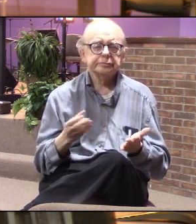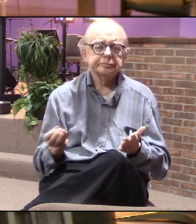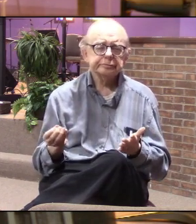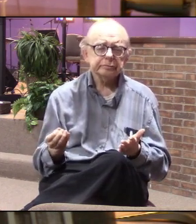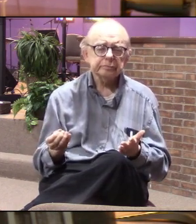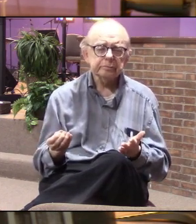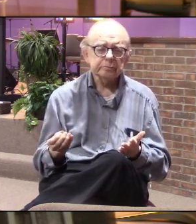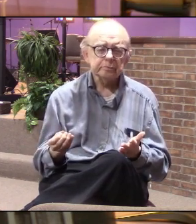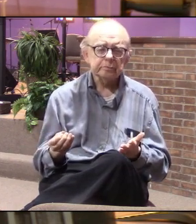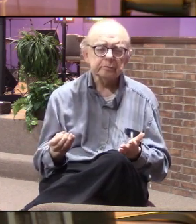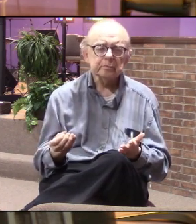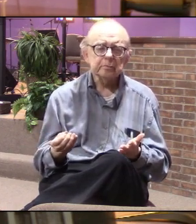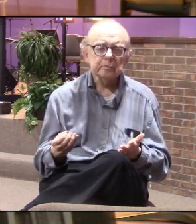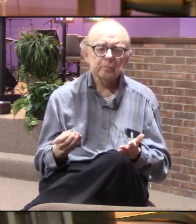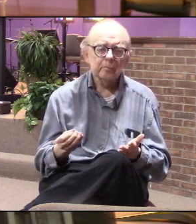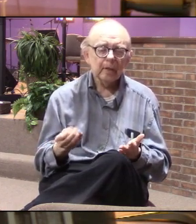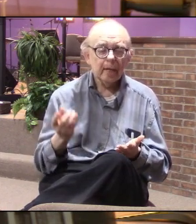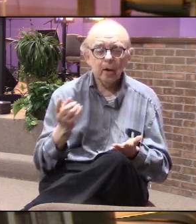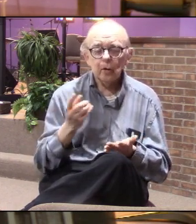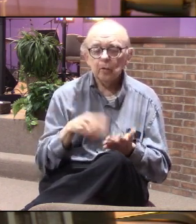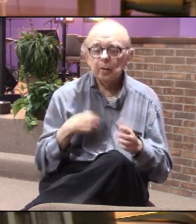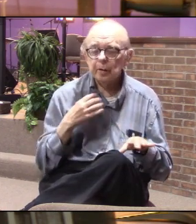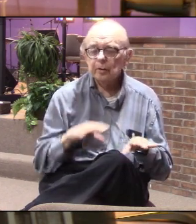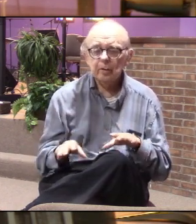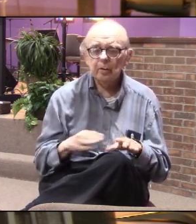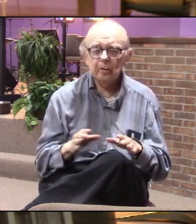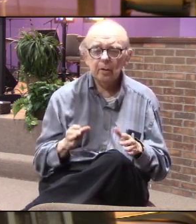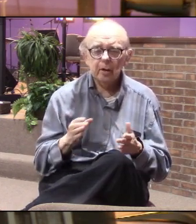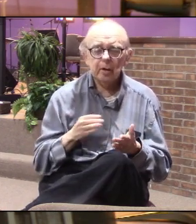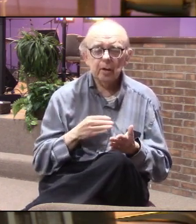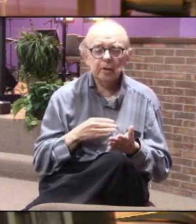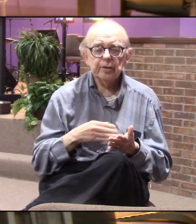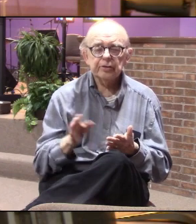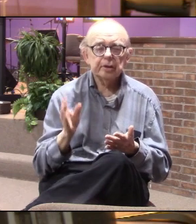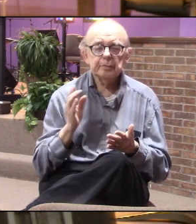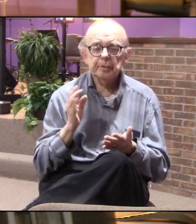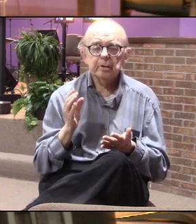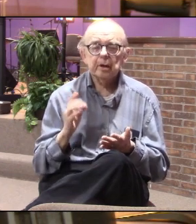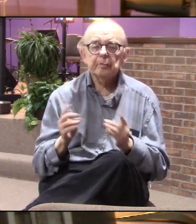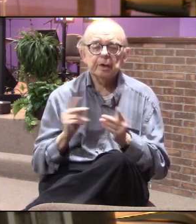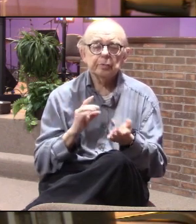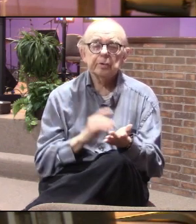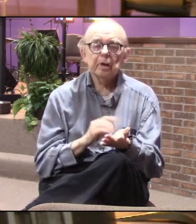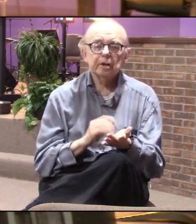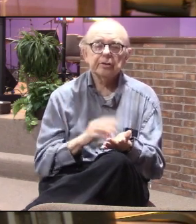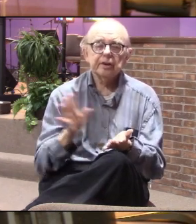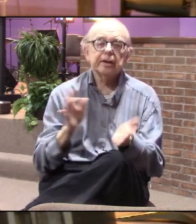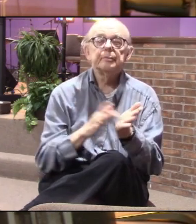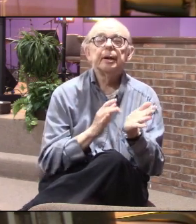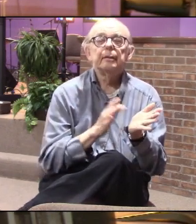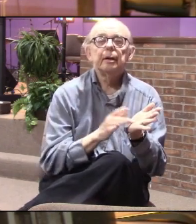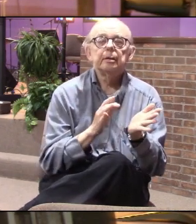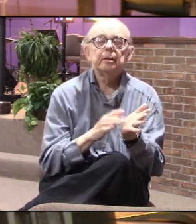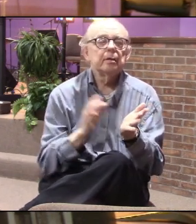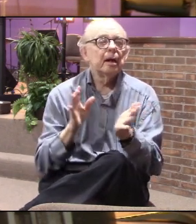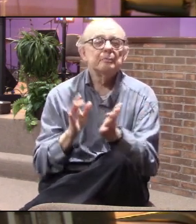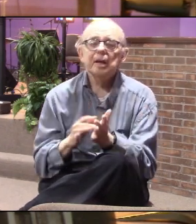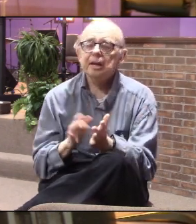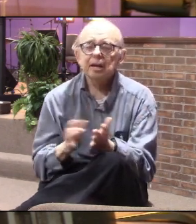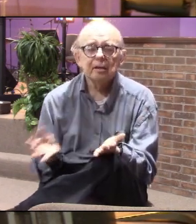And it's what we do is we send people to doctors and they medicate. And